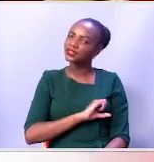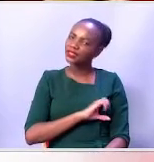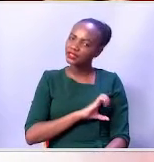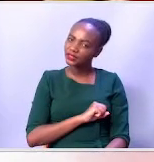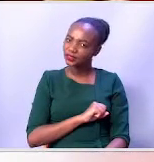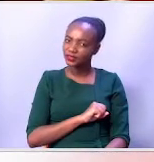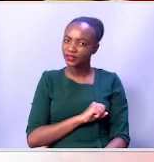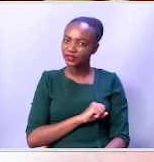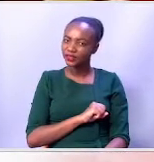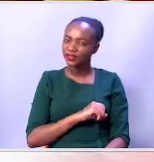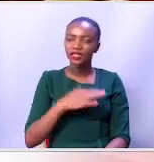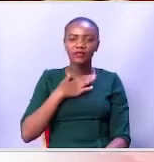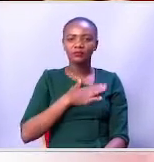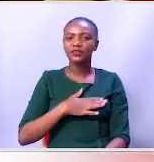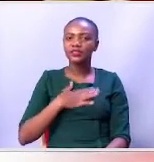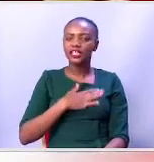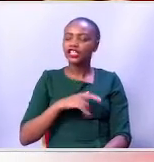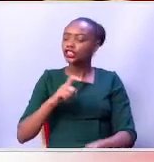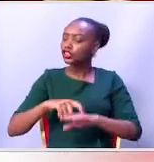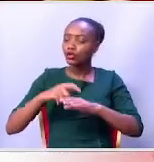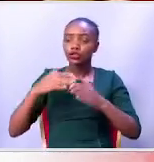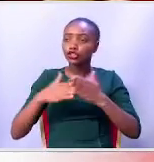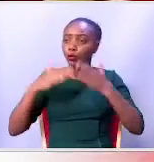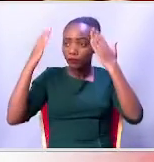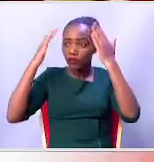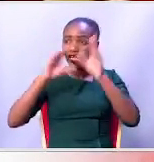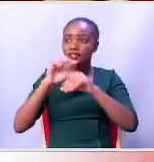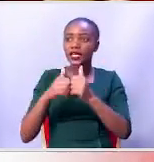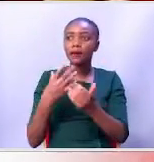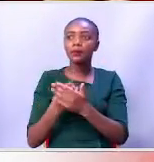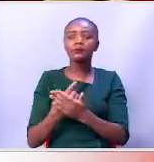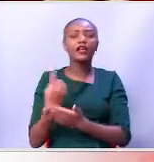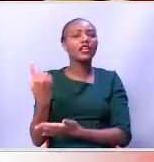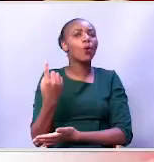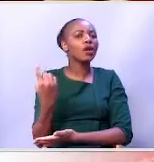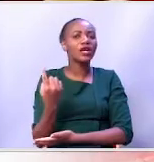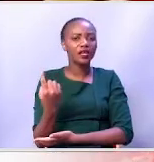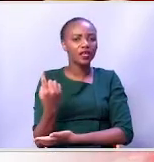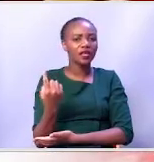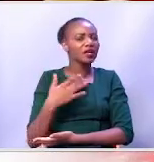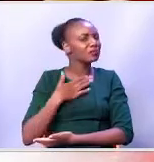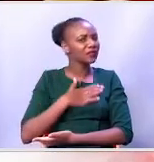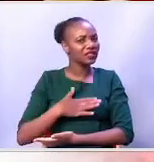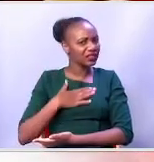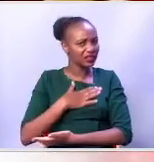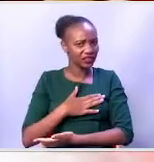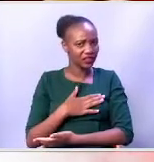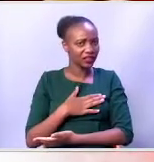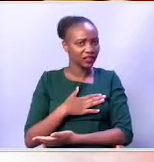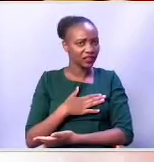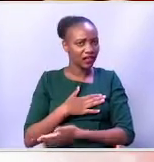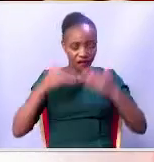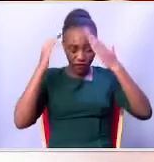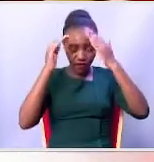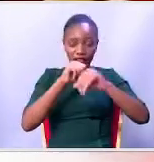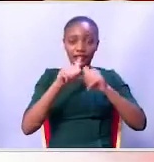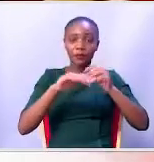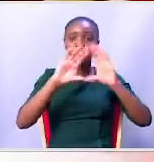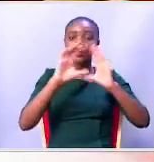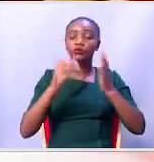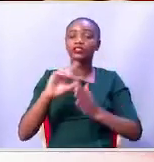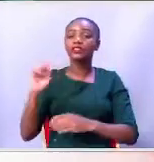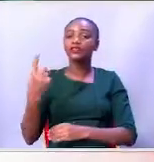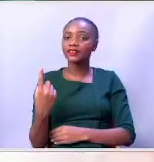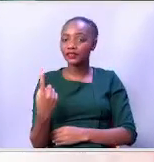We should not put money in front and we should not sacrifice the interests of our communities at the altar of money and cheap